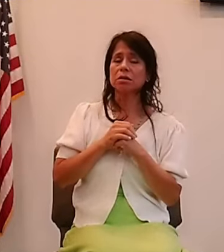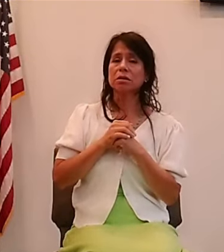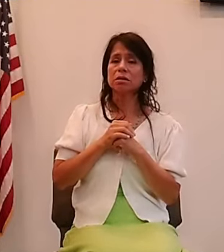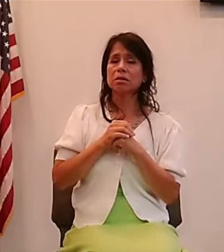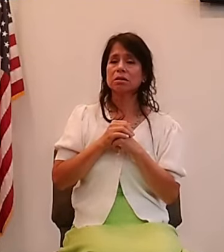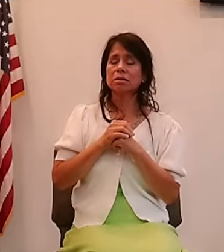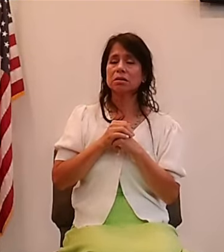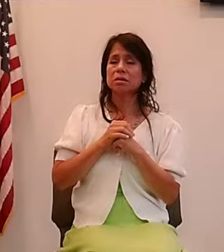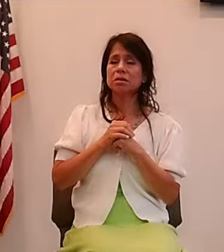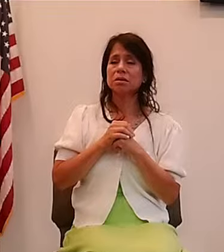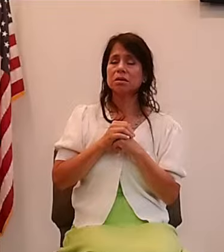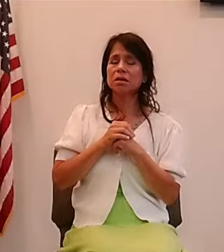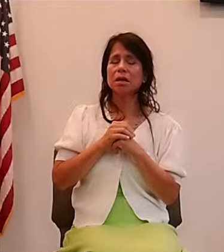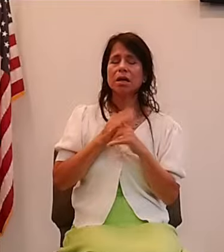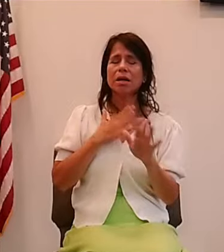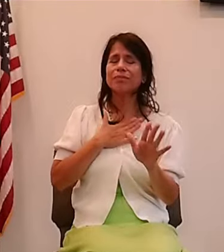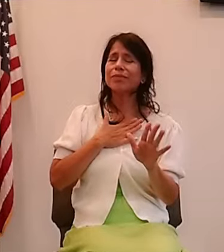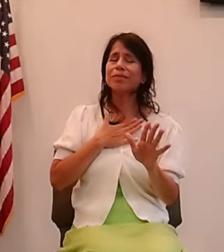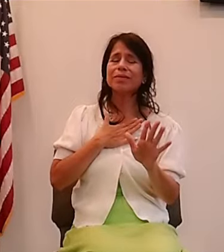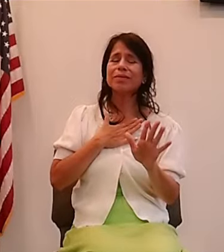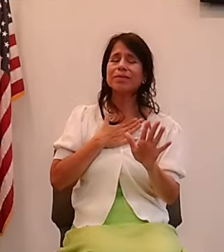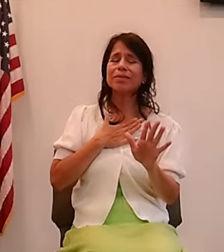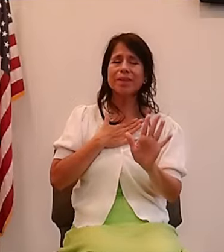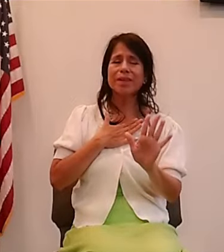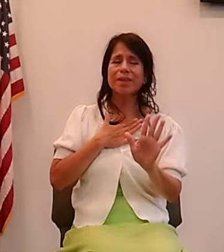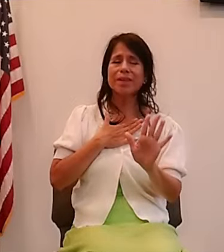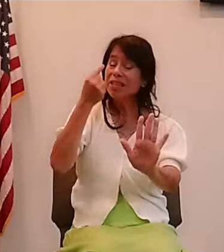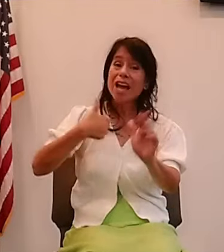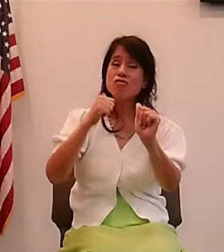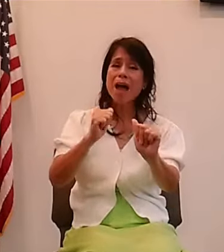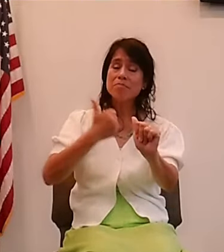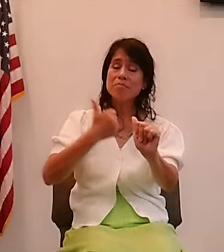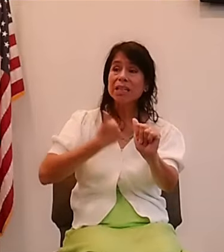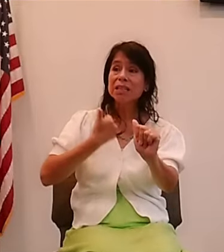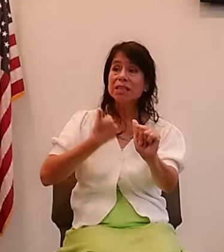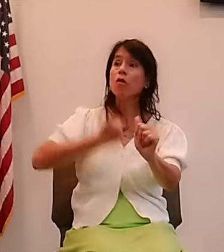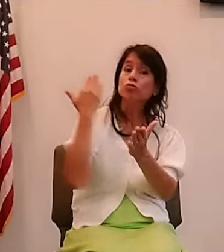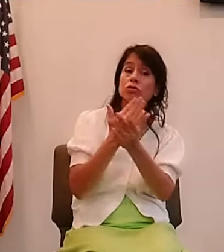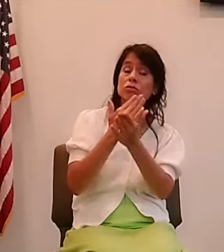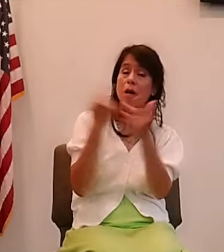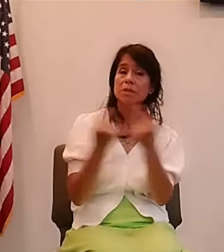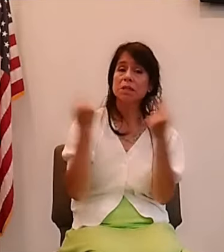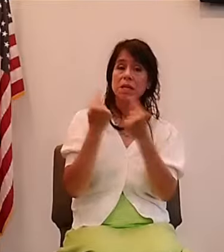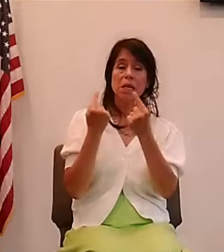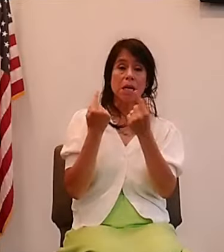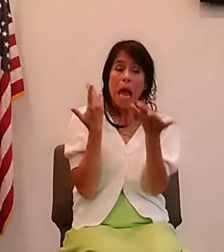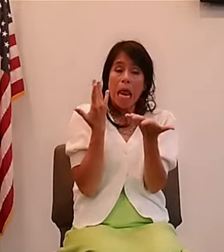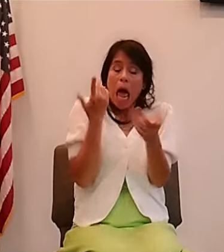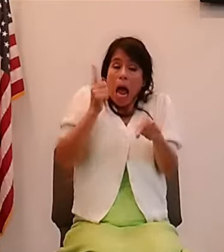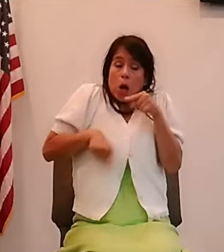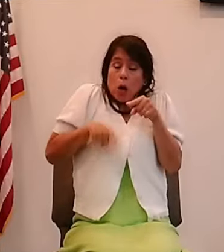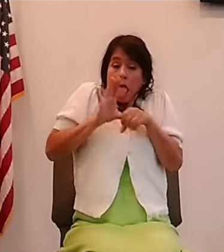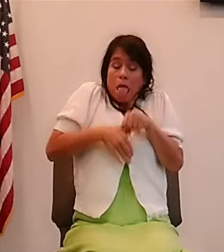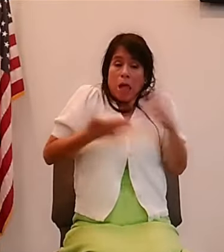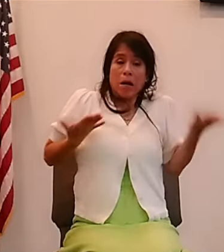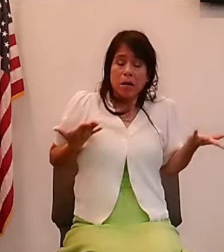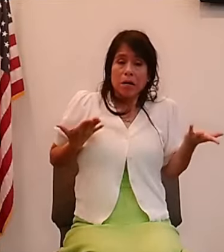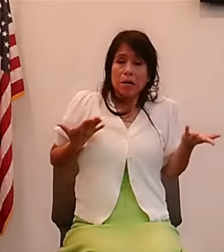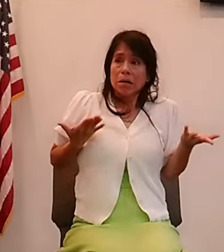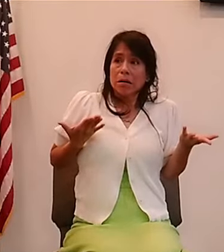I had tried so long just to stop sinning, and I just couldn't. And